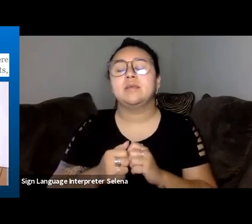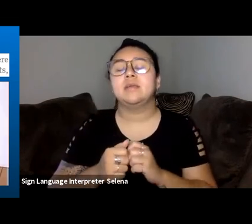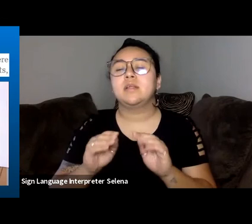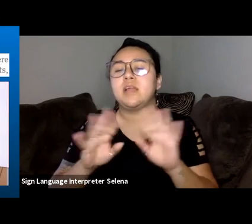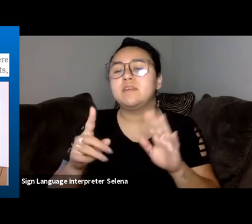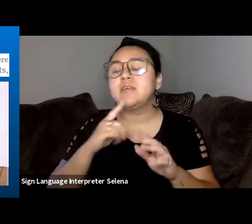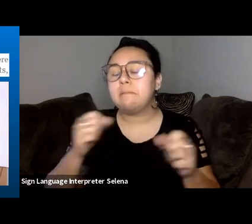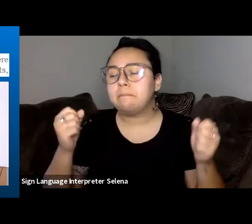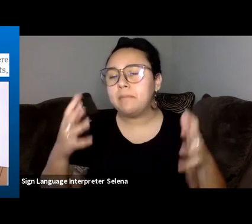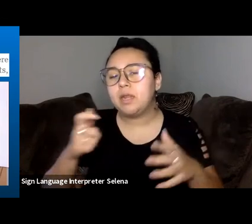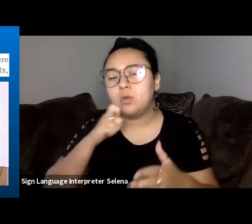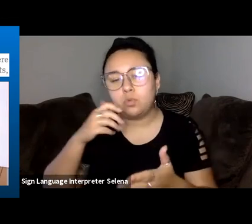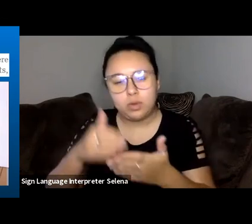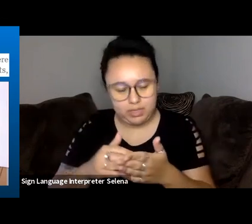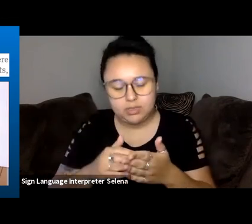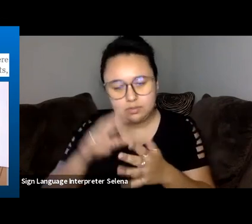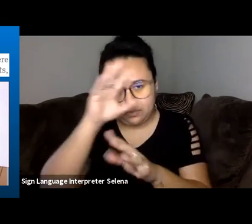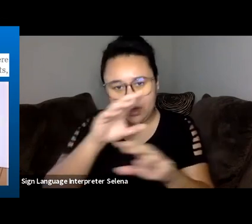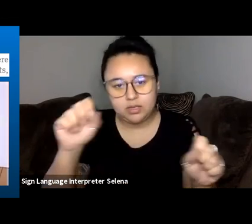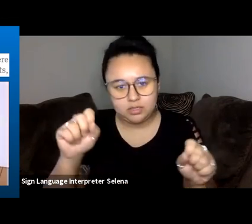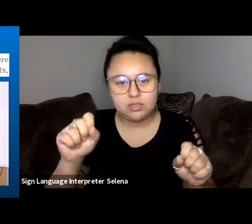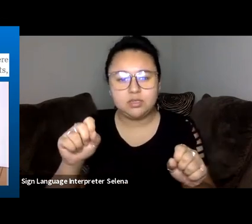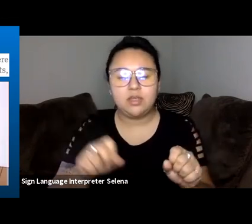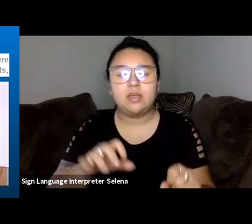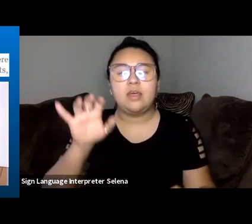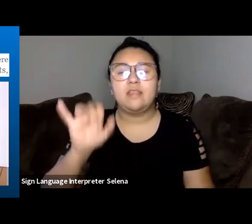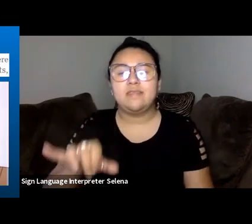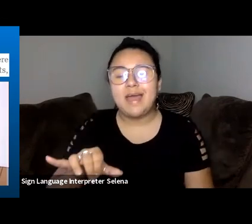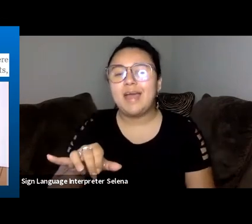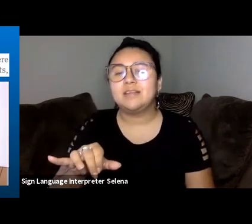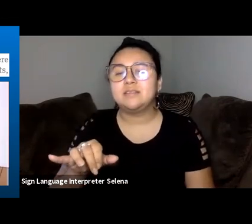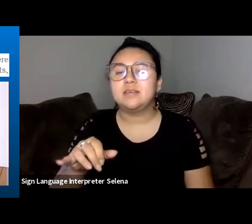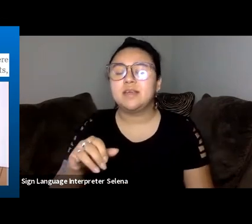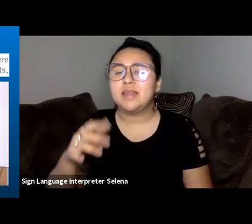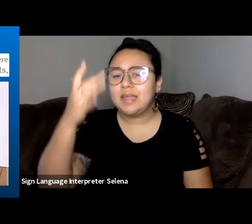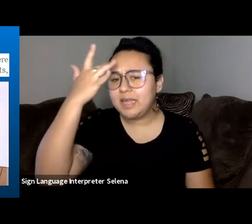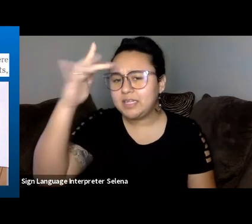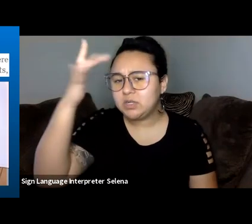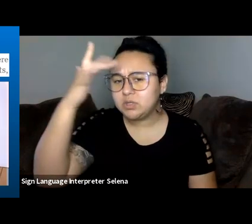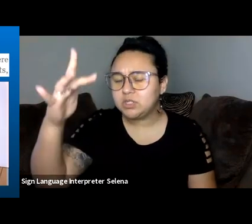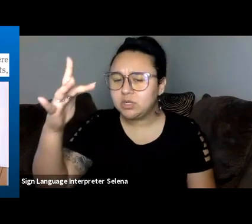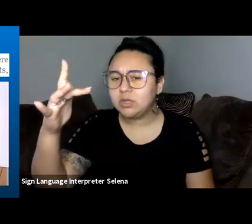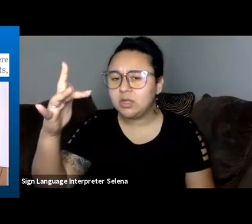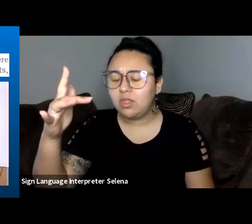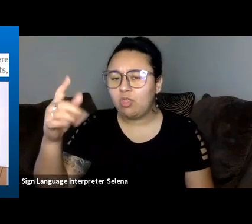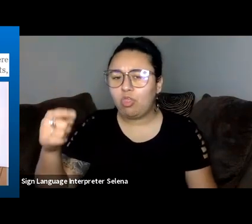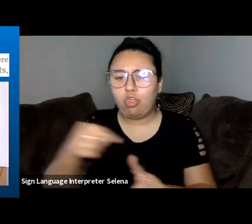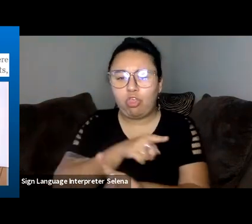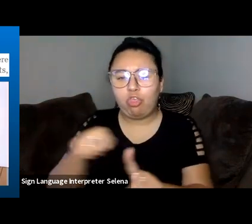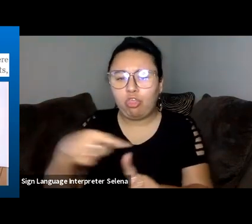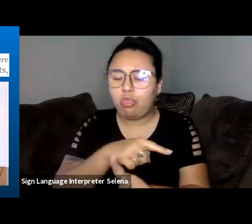presidents, is actually where we get to some of the intellectual backflips. Has there been a non-racist president of the United